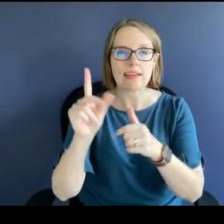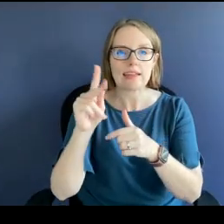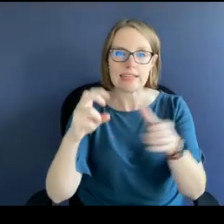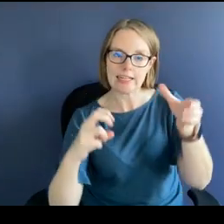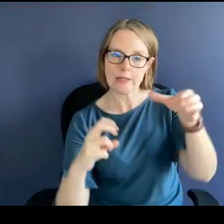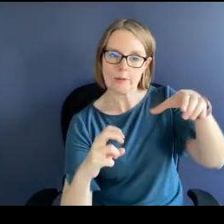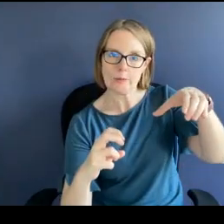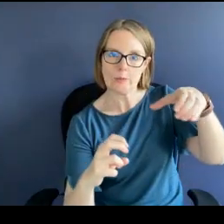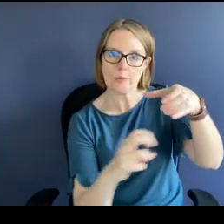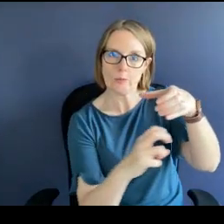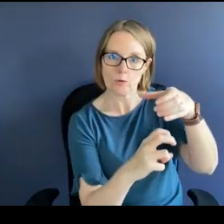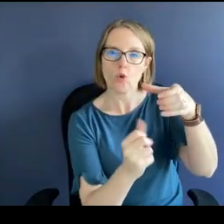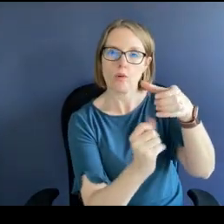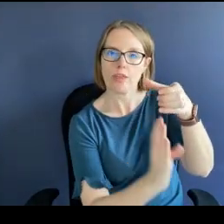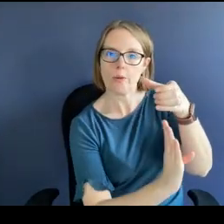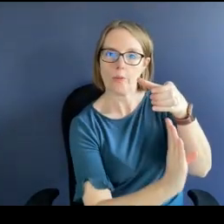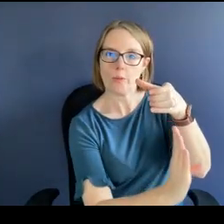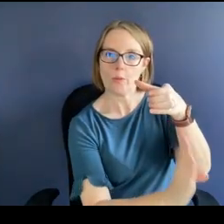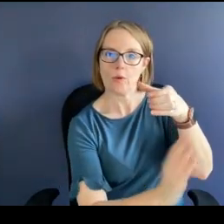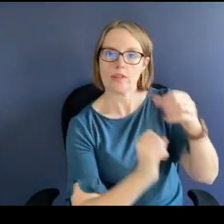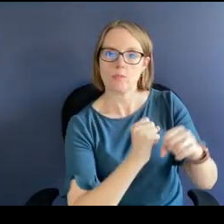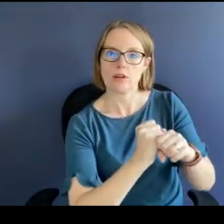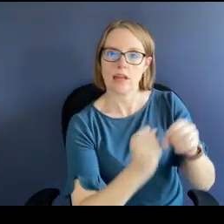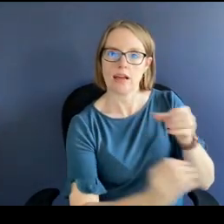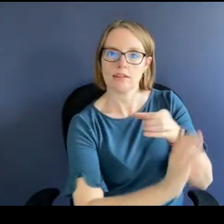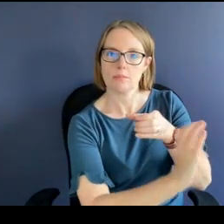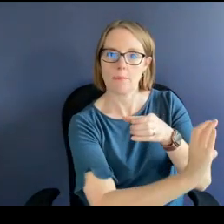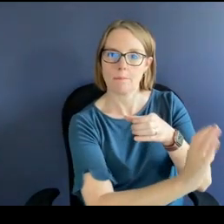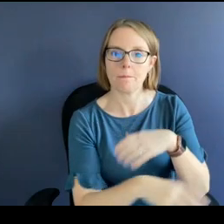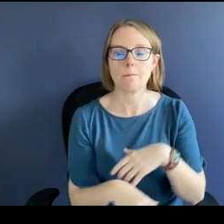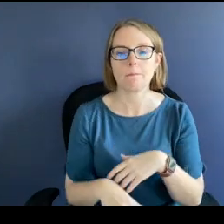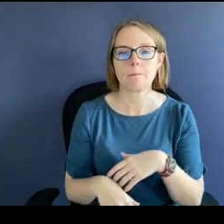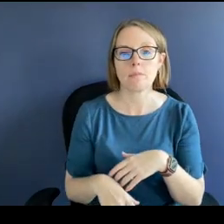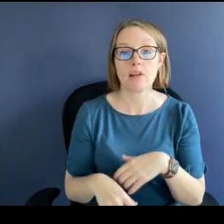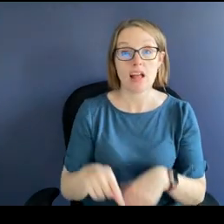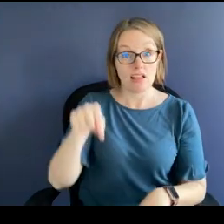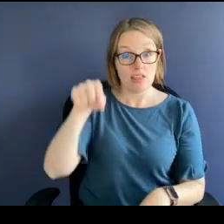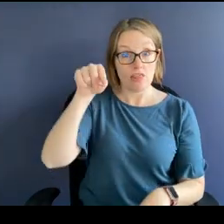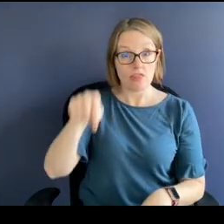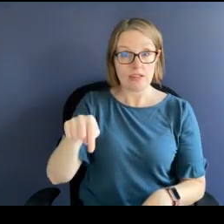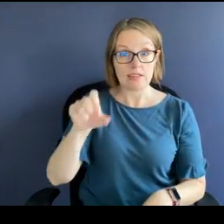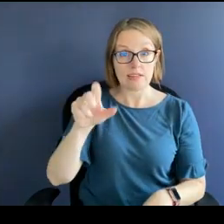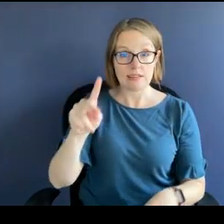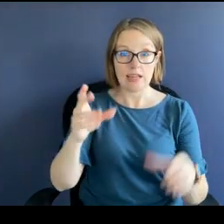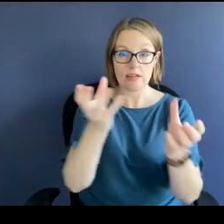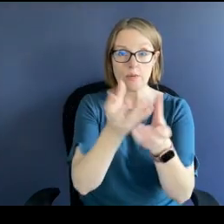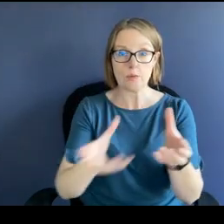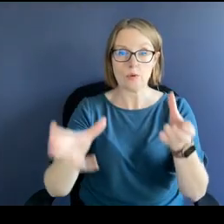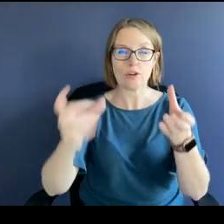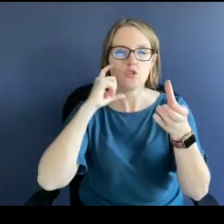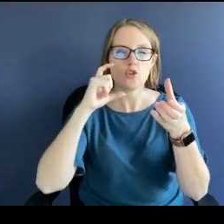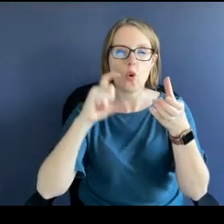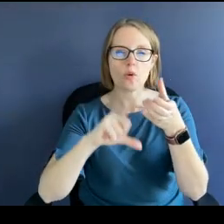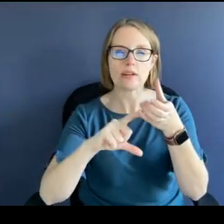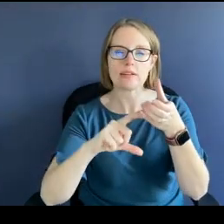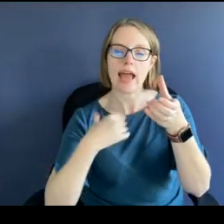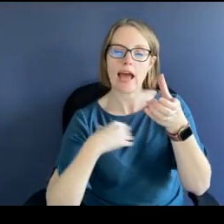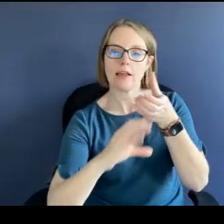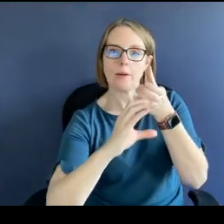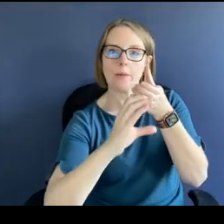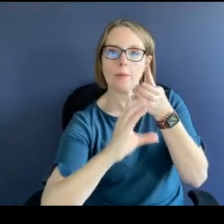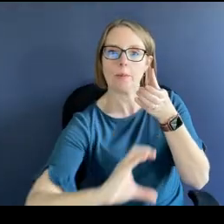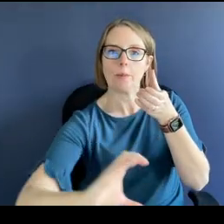While a rear located drain is not required for this kind of sink, it is a distinct